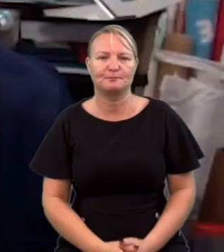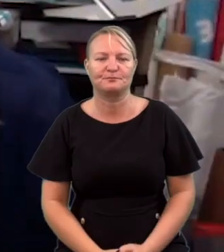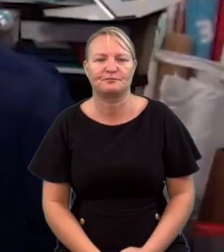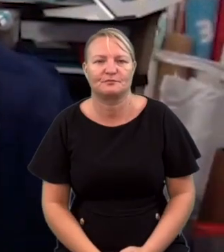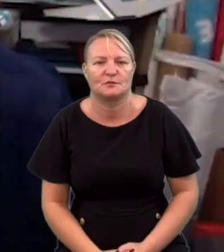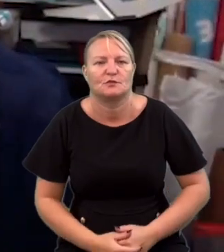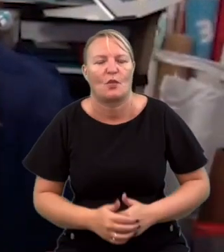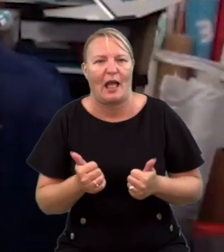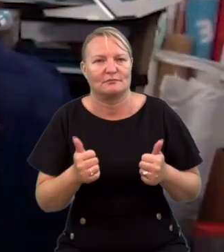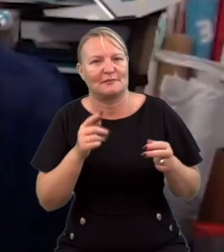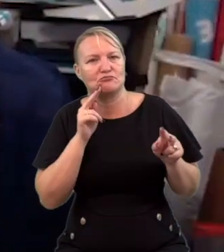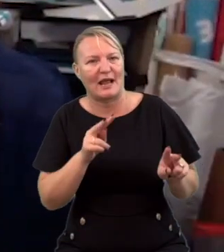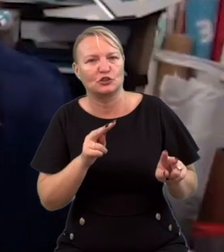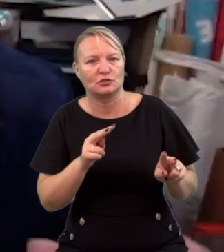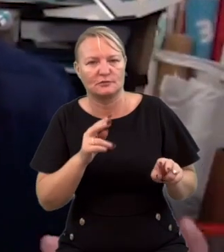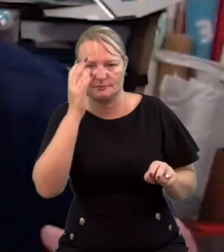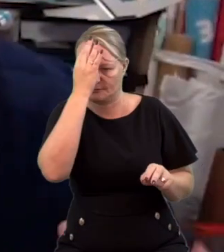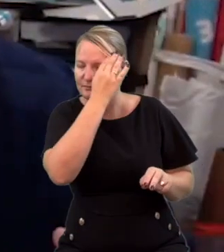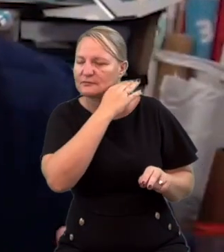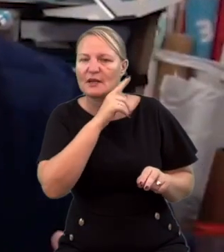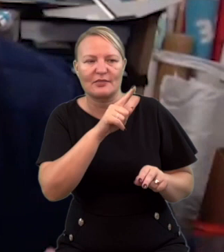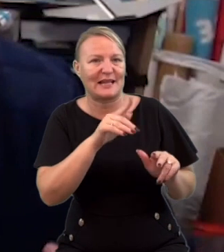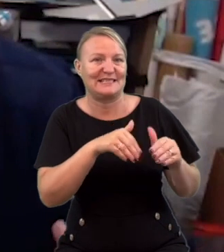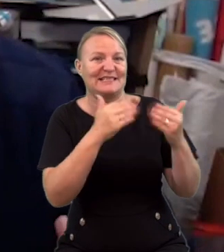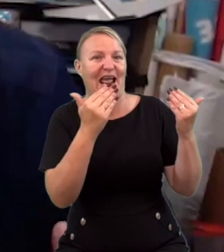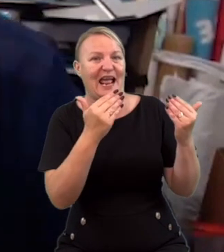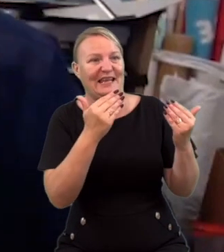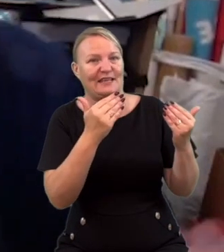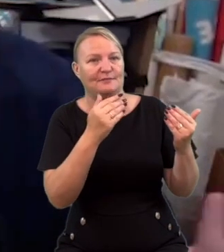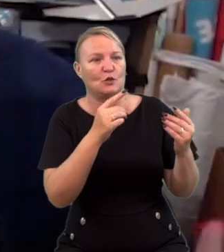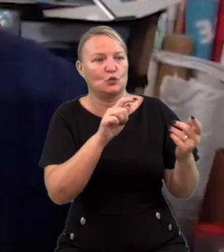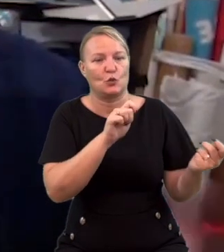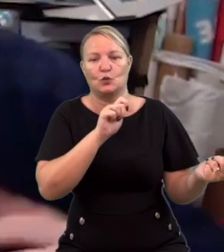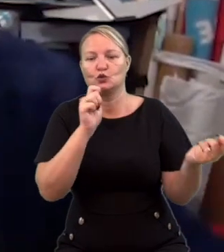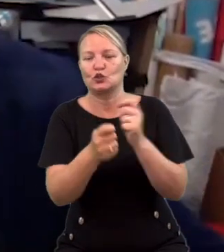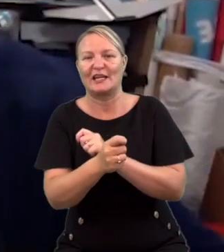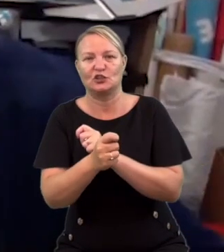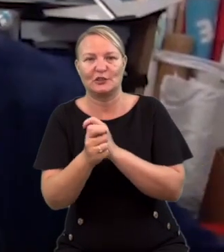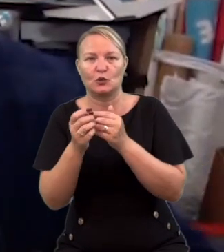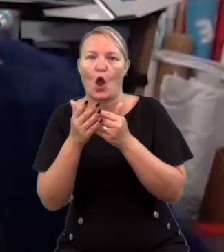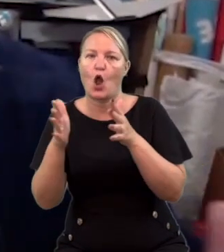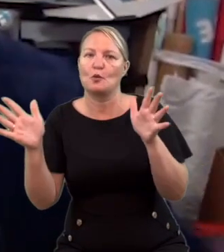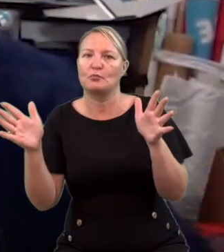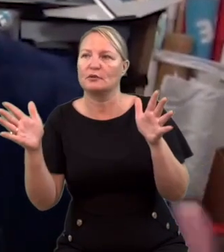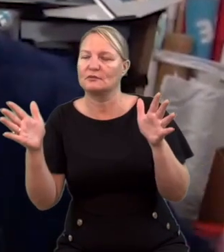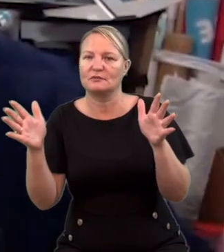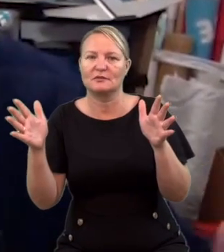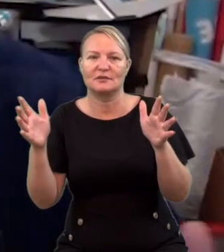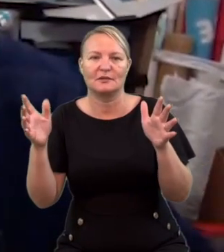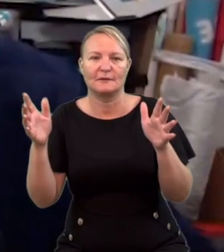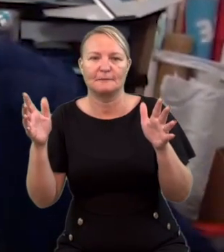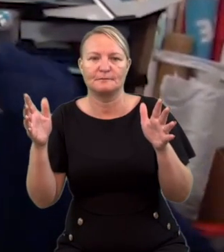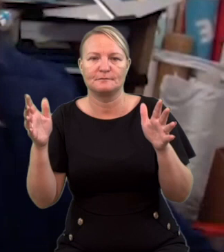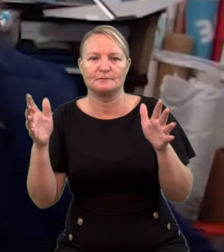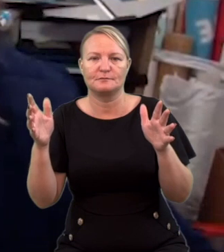And we wanted to have this kind of sense of this very harsh daylight reality that can then totally open up to create this